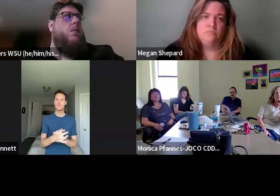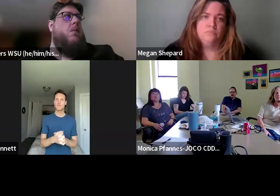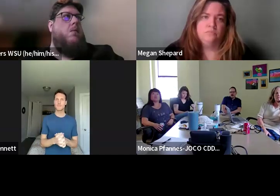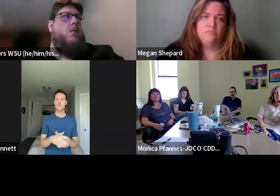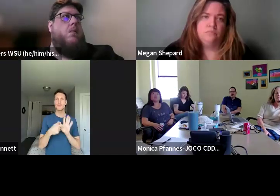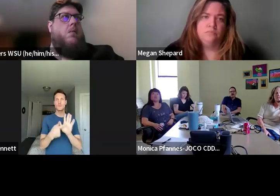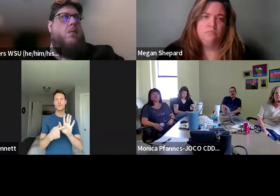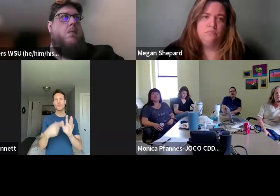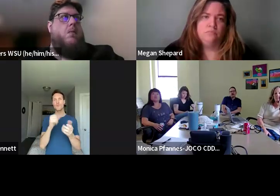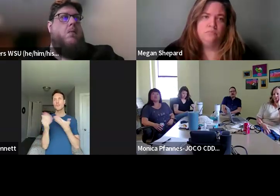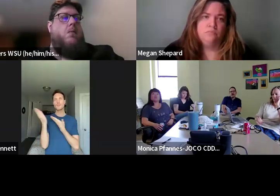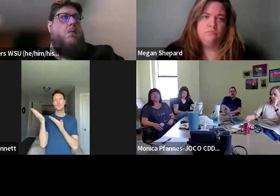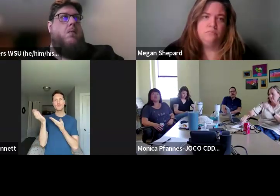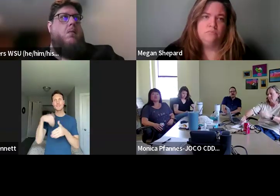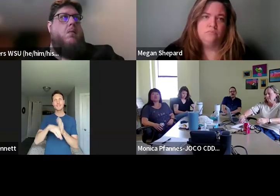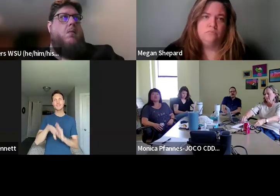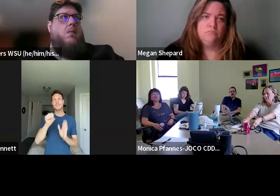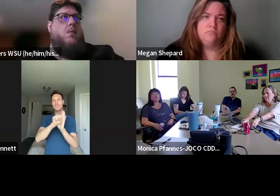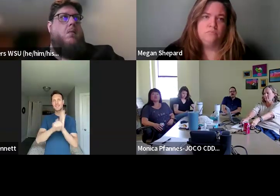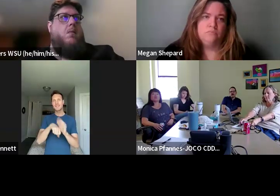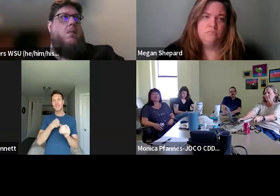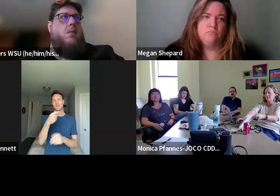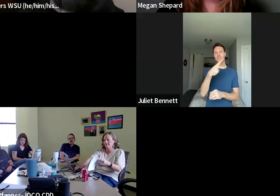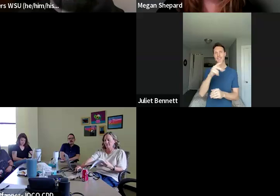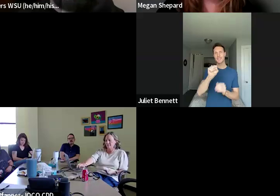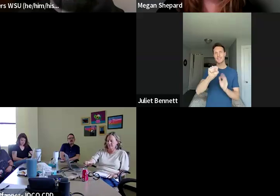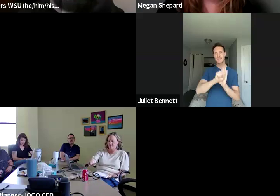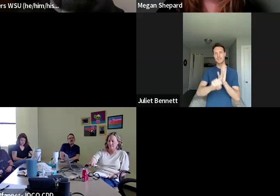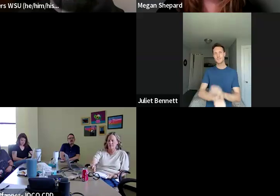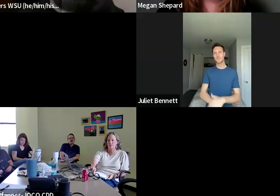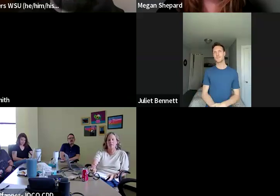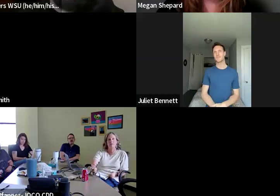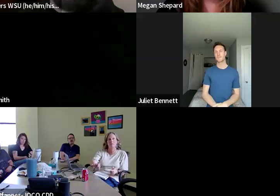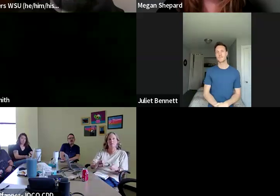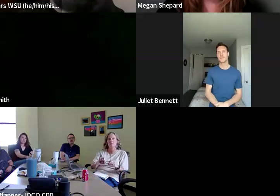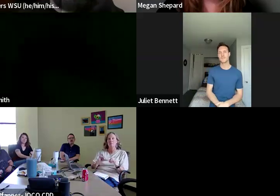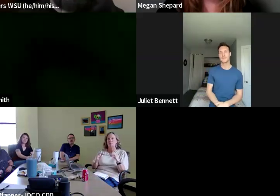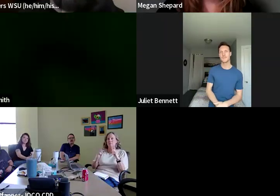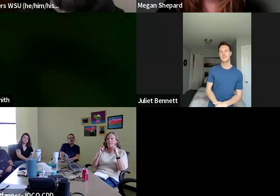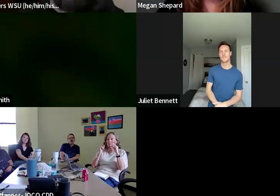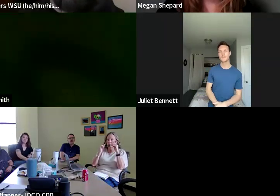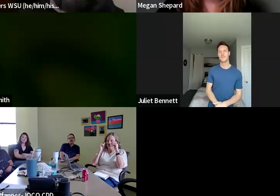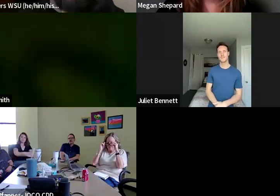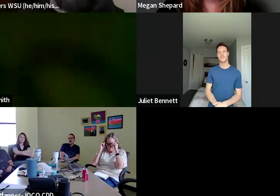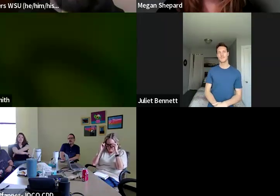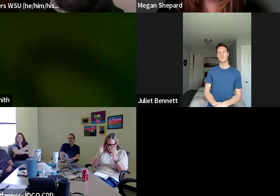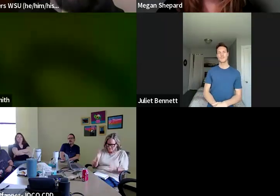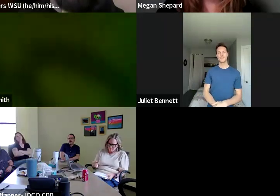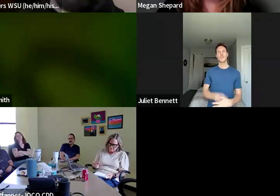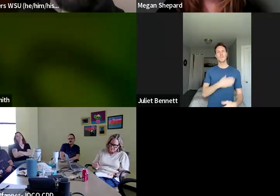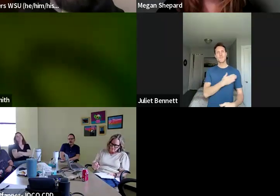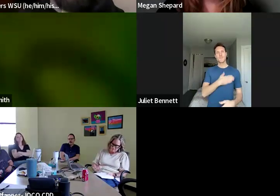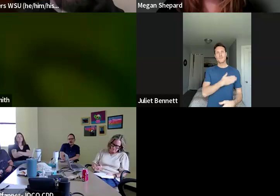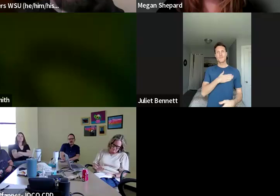services in the state of Kansas. Please visit the KDADS LTSS Commission webpage to stay up to